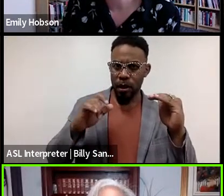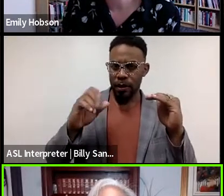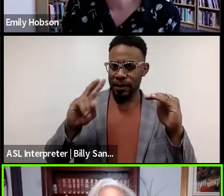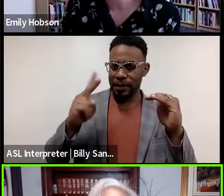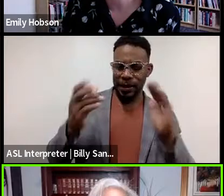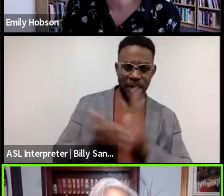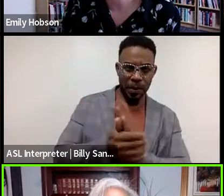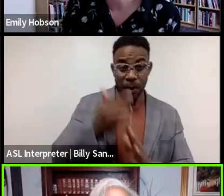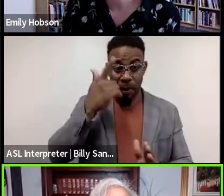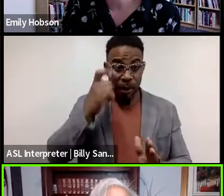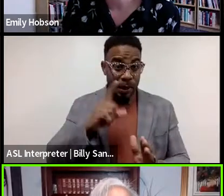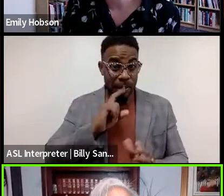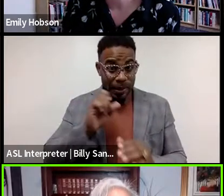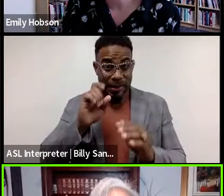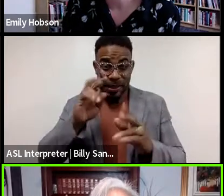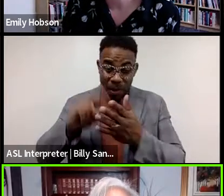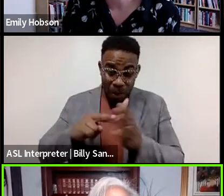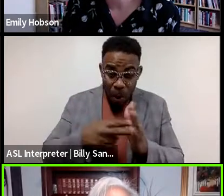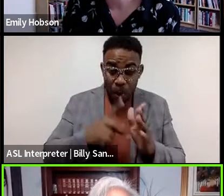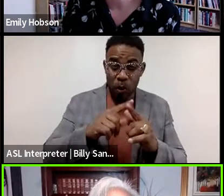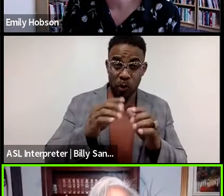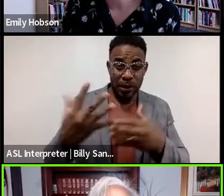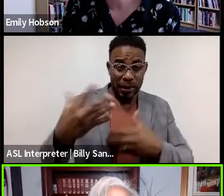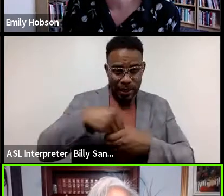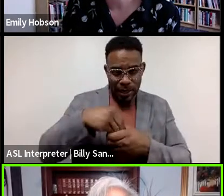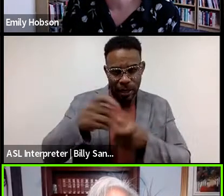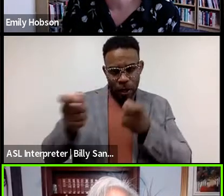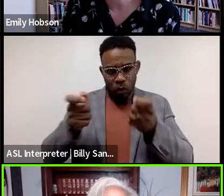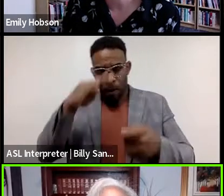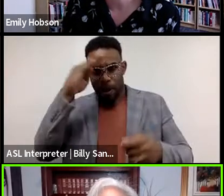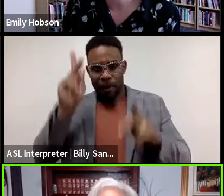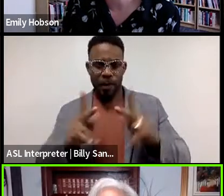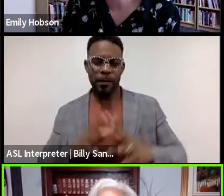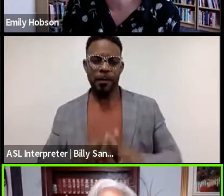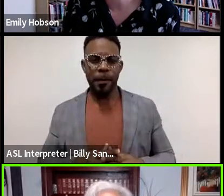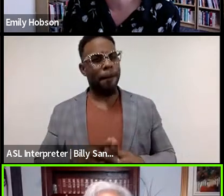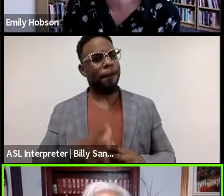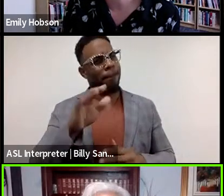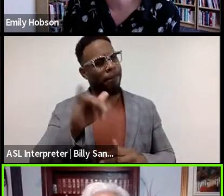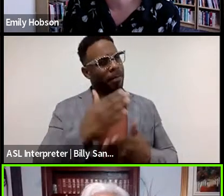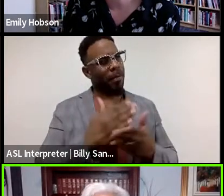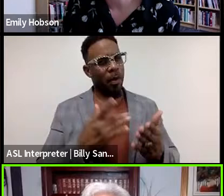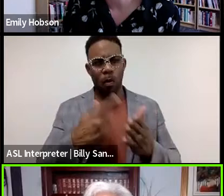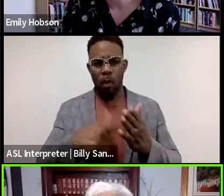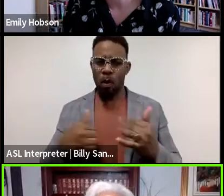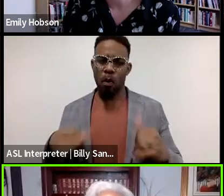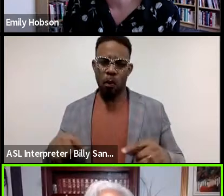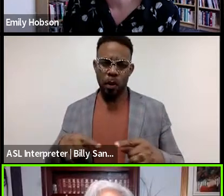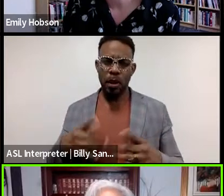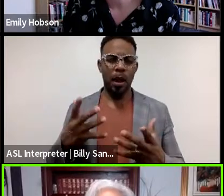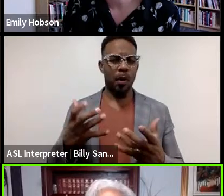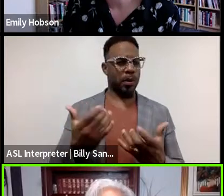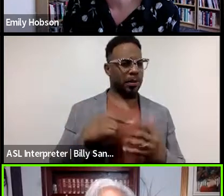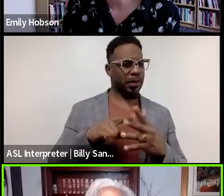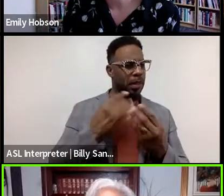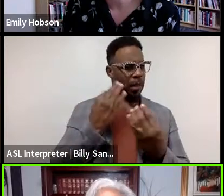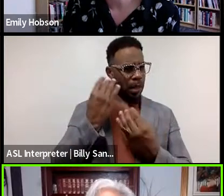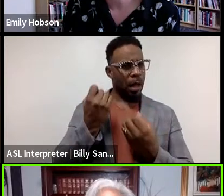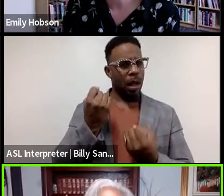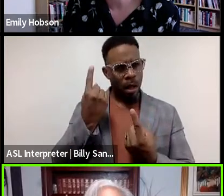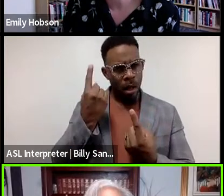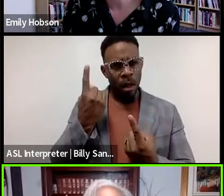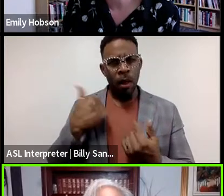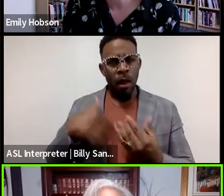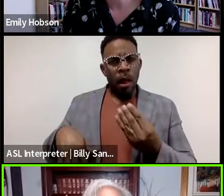Second Amendment, because it is designed to contain and control Black people. And that's part of what I want us to begin to understand, what